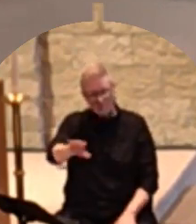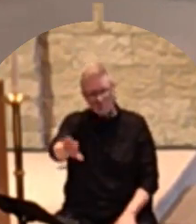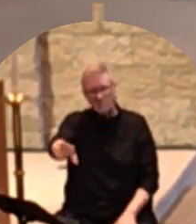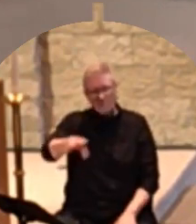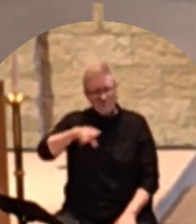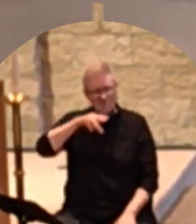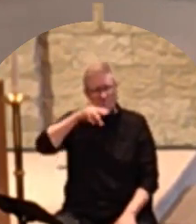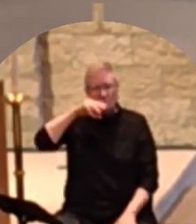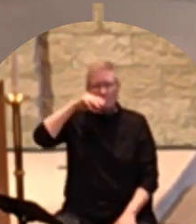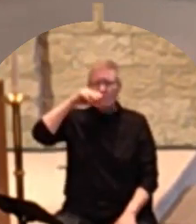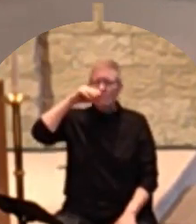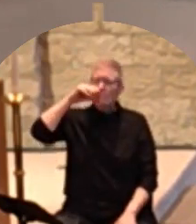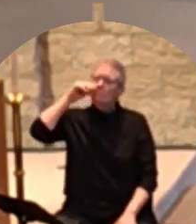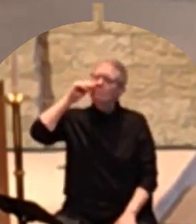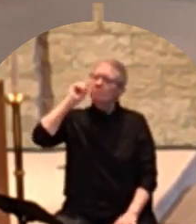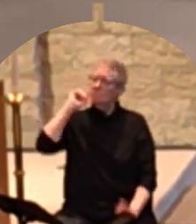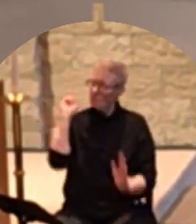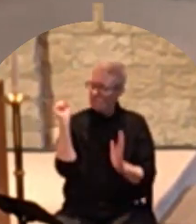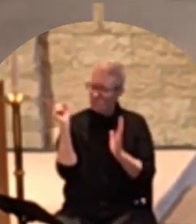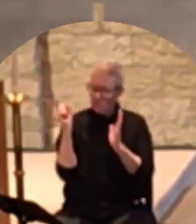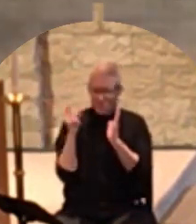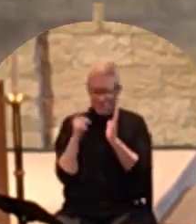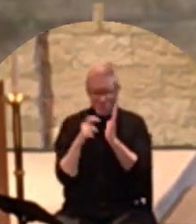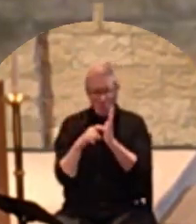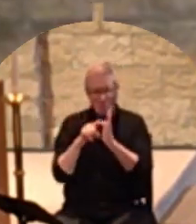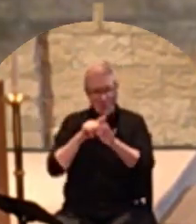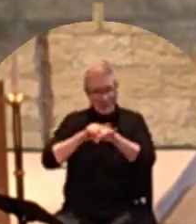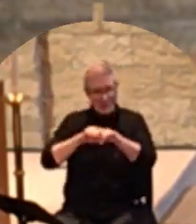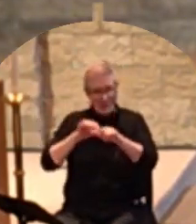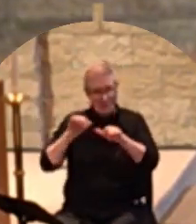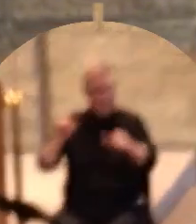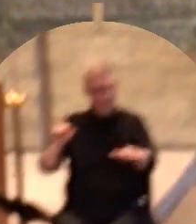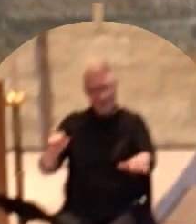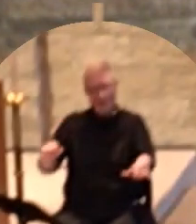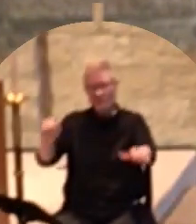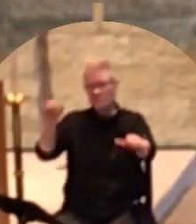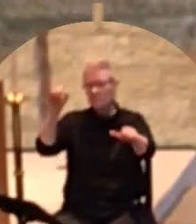And then that exhale as we let go.